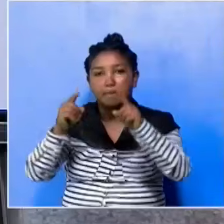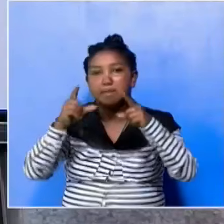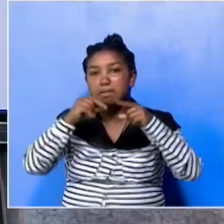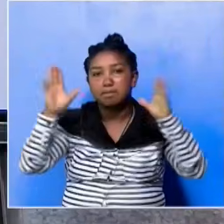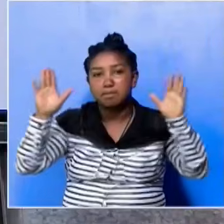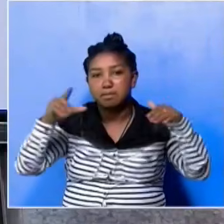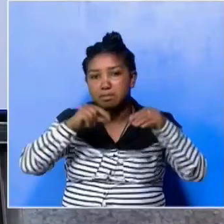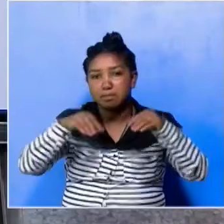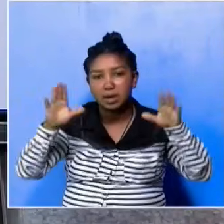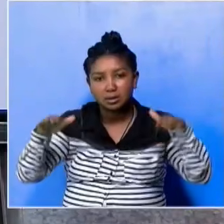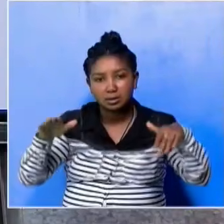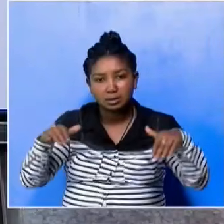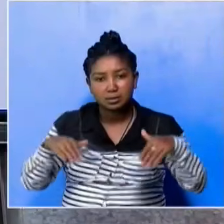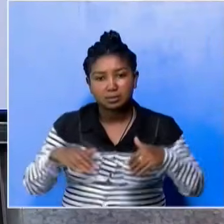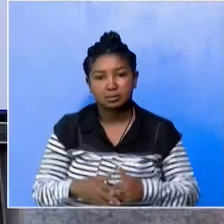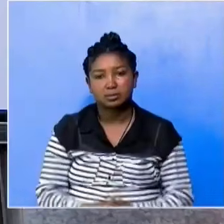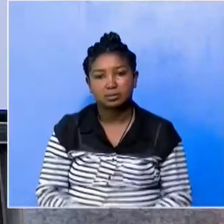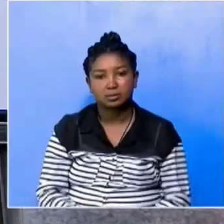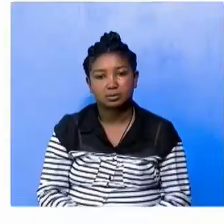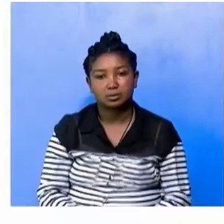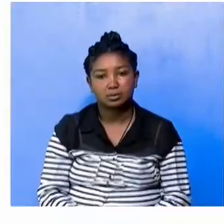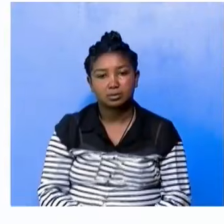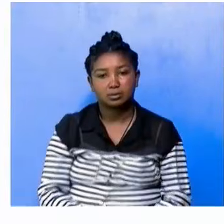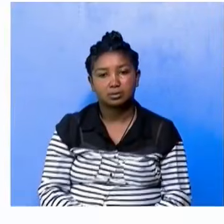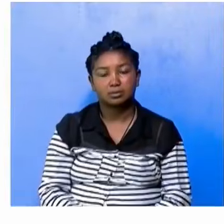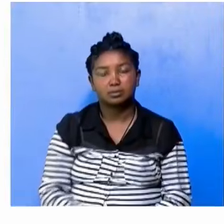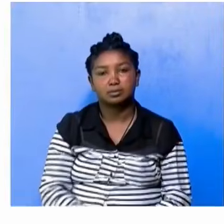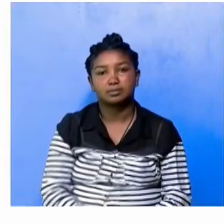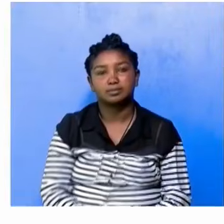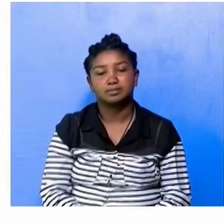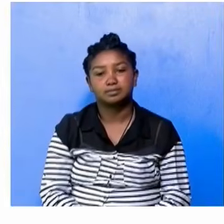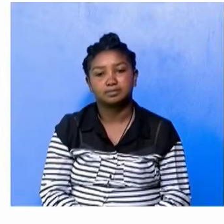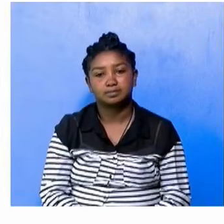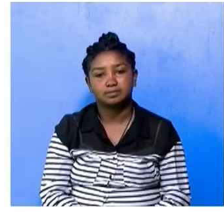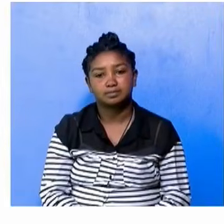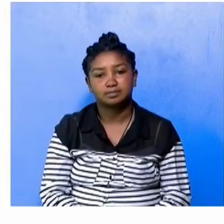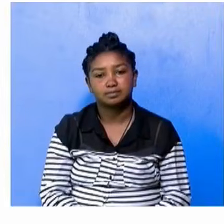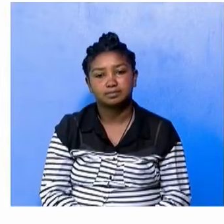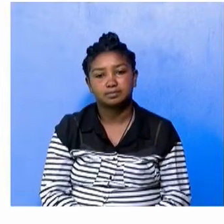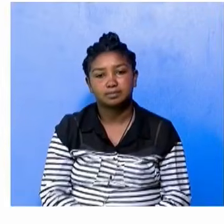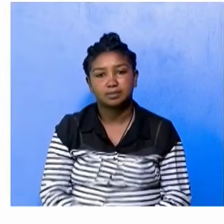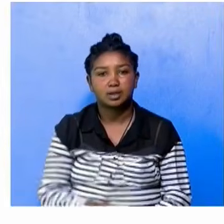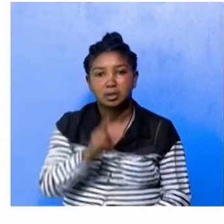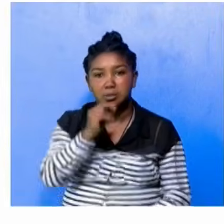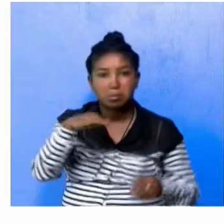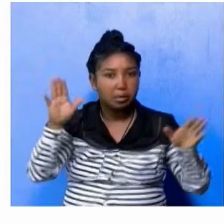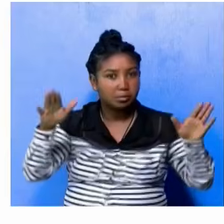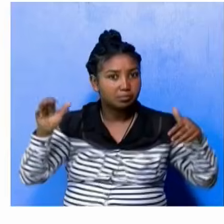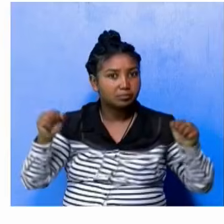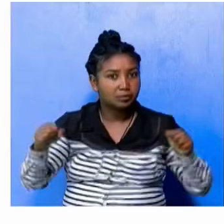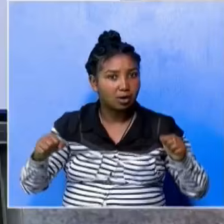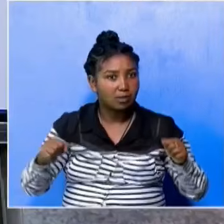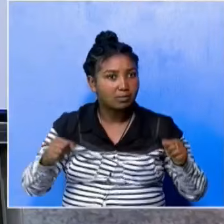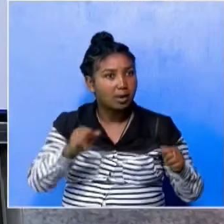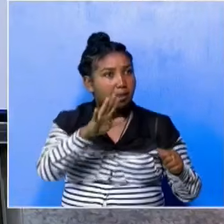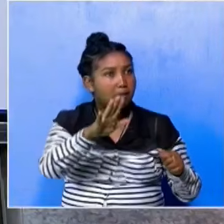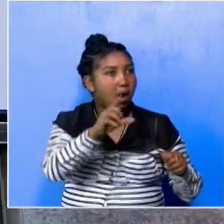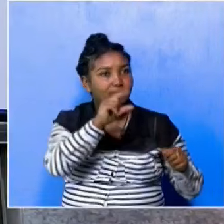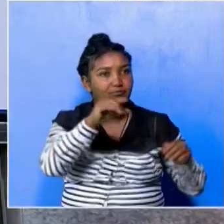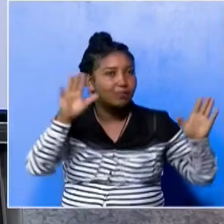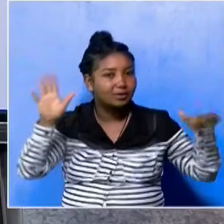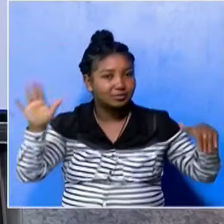Yes, what about bird there? The word bird should be here because we can say there are 5